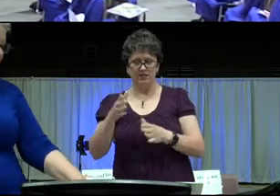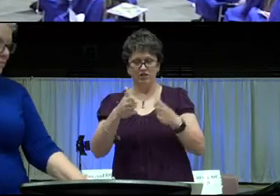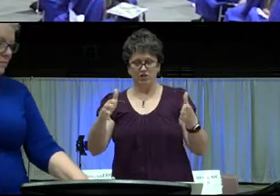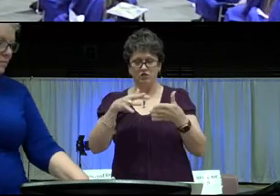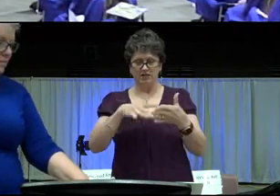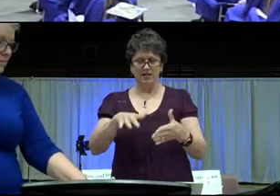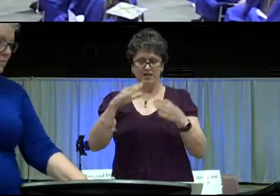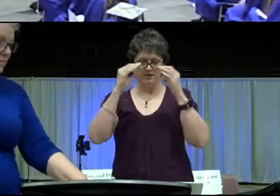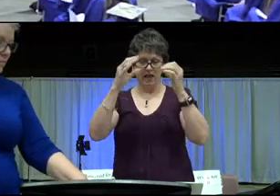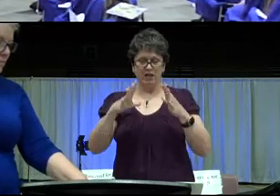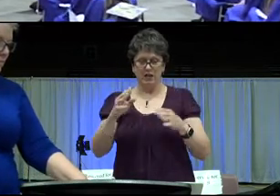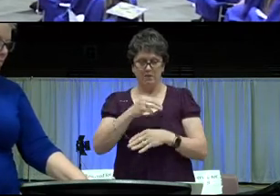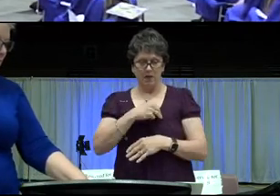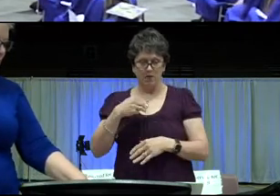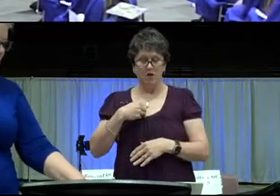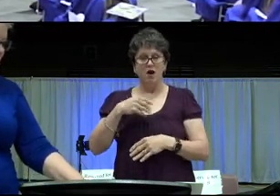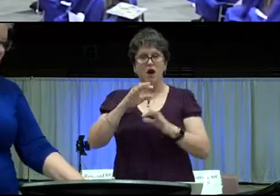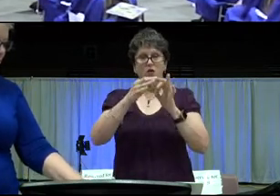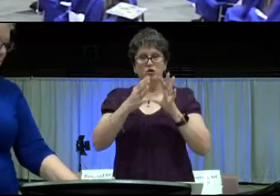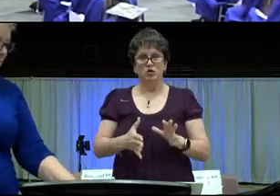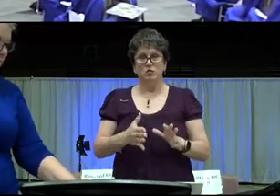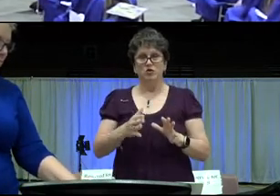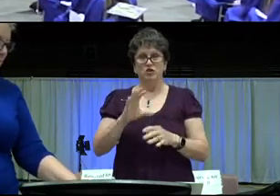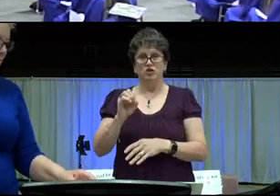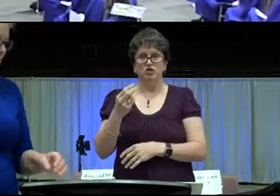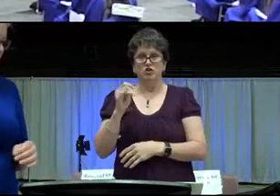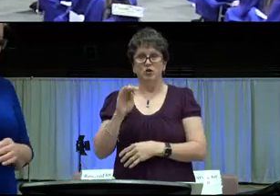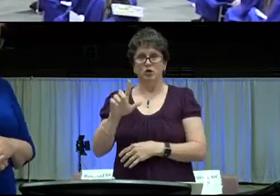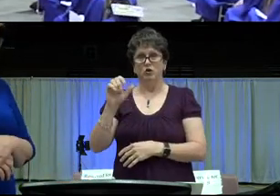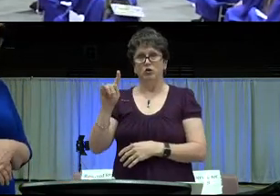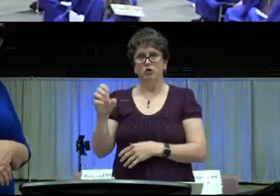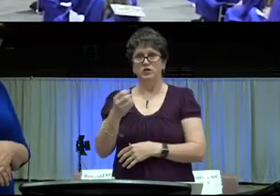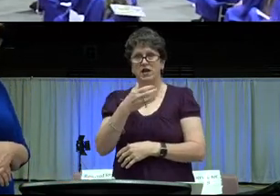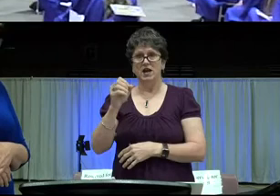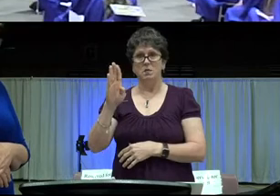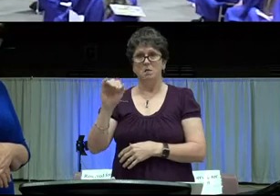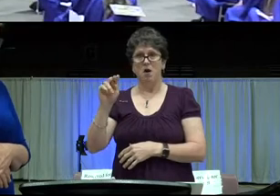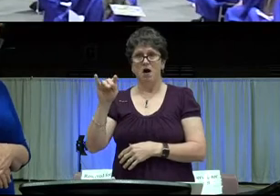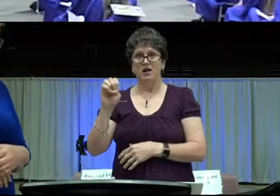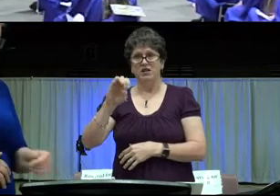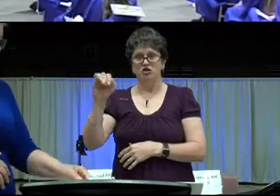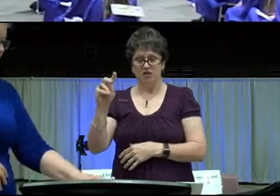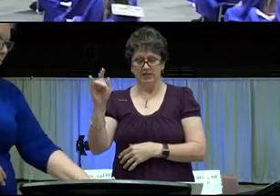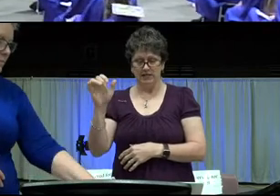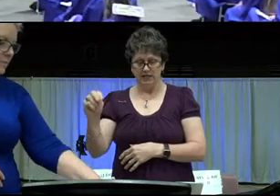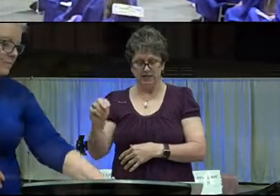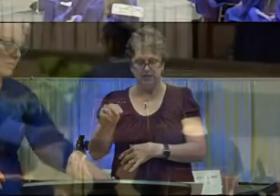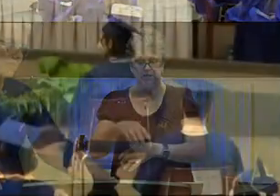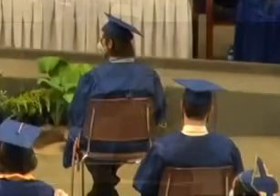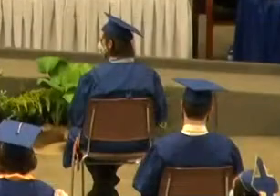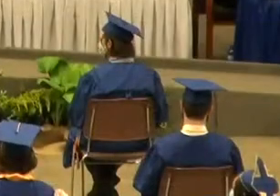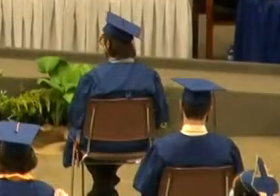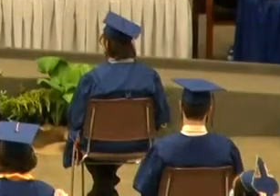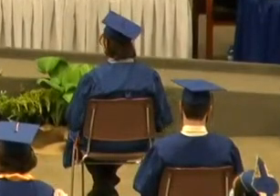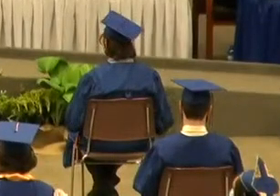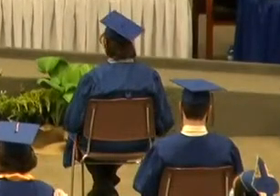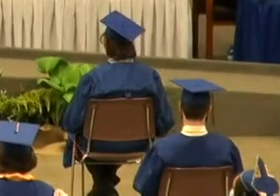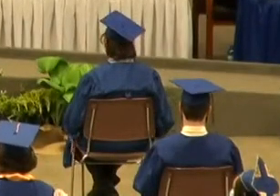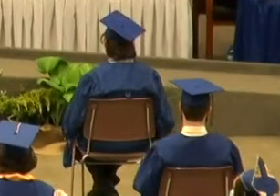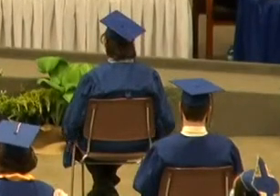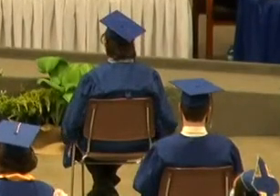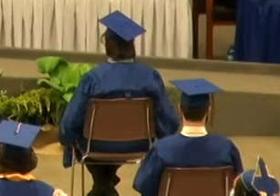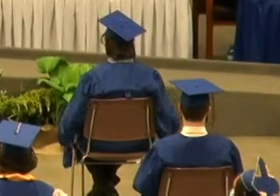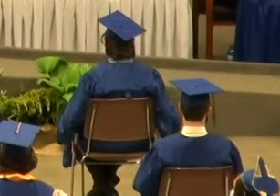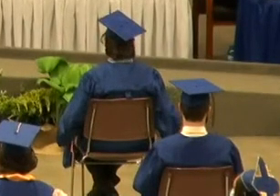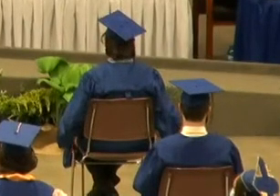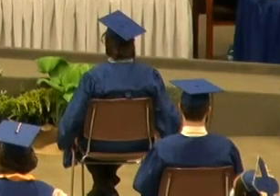Studies faculty member. Our interpreters, Cheryl Lute and Bonnie Jocelyn. Dugan Coburn and Helen Carlson